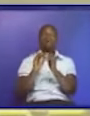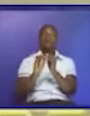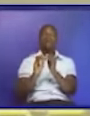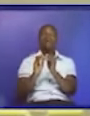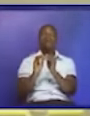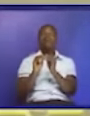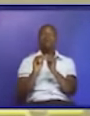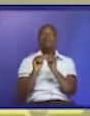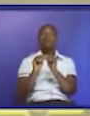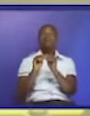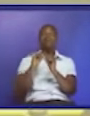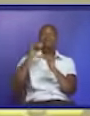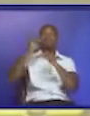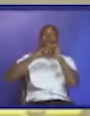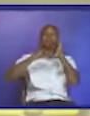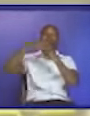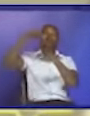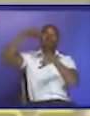me.